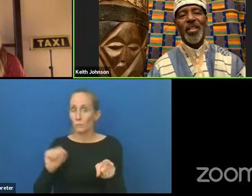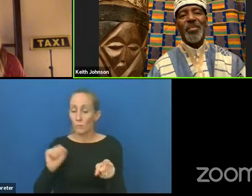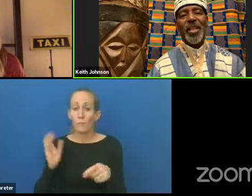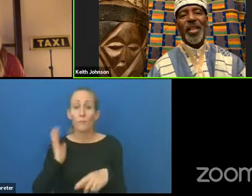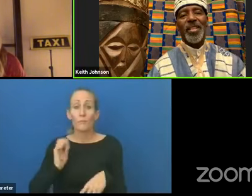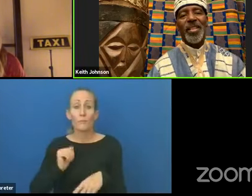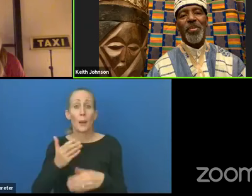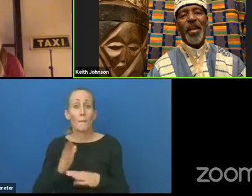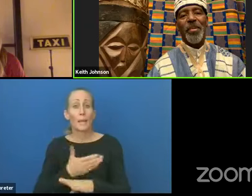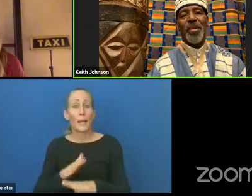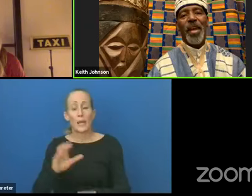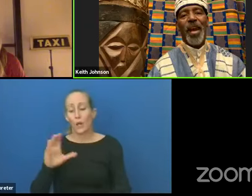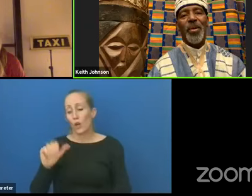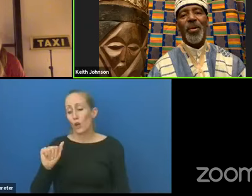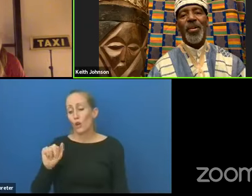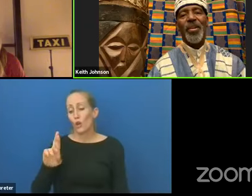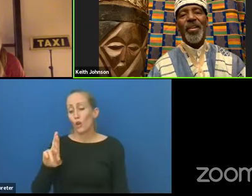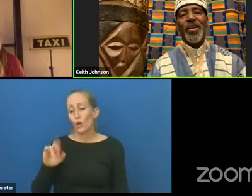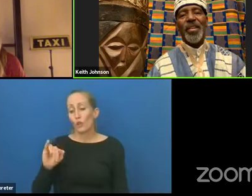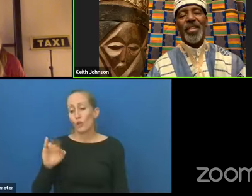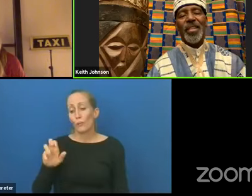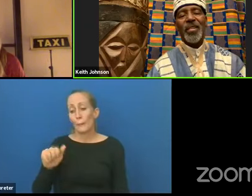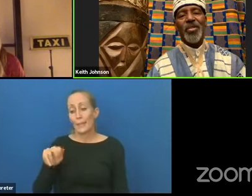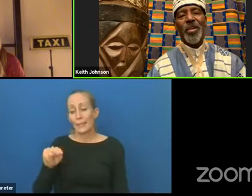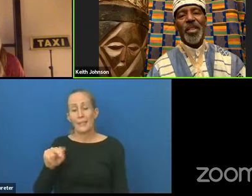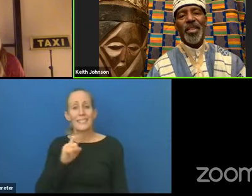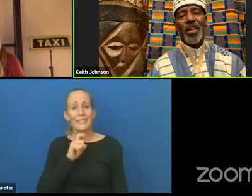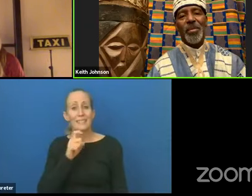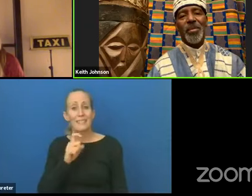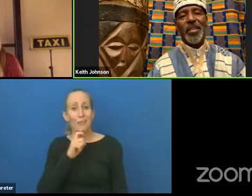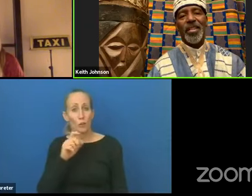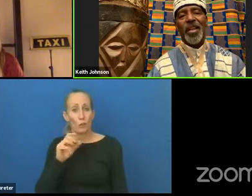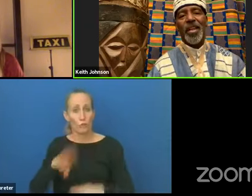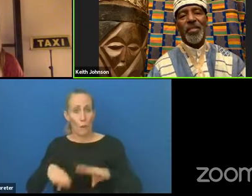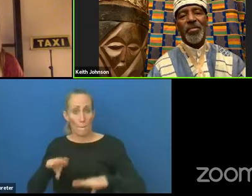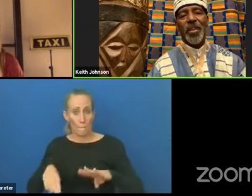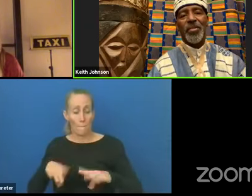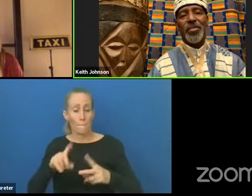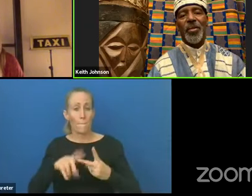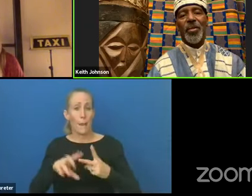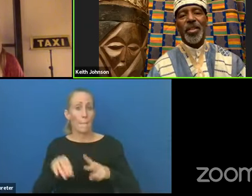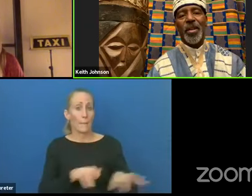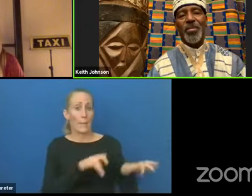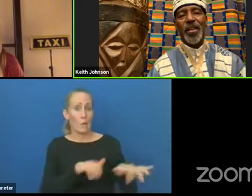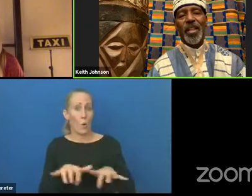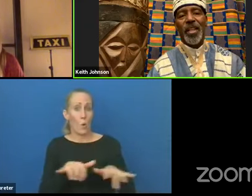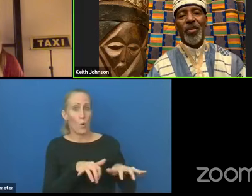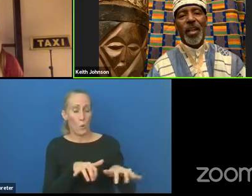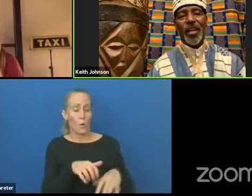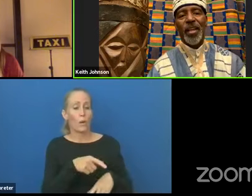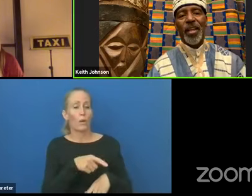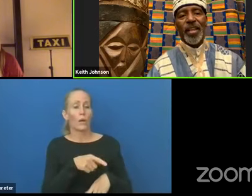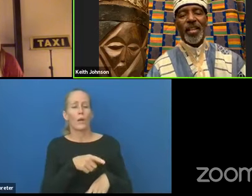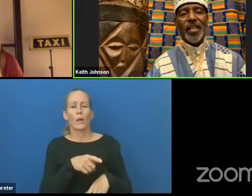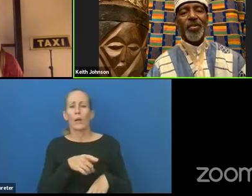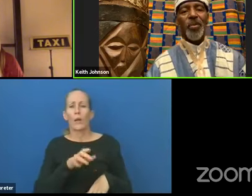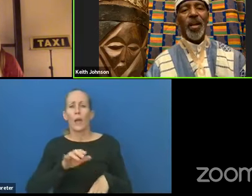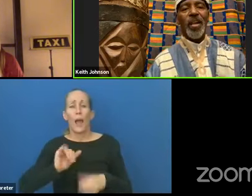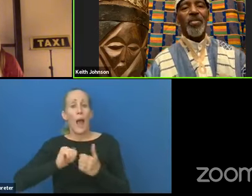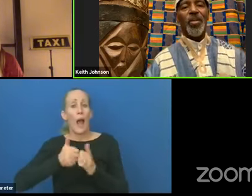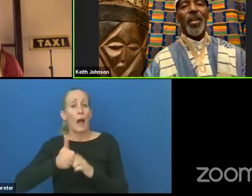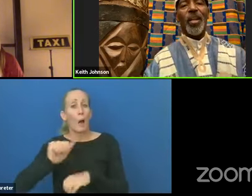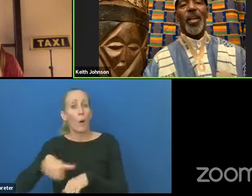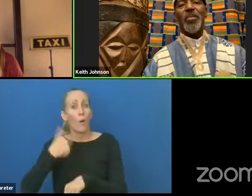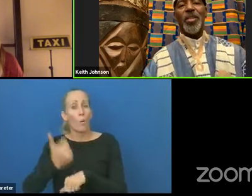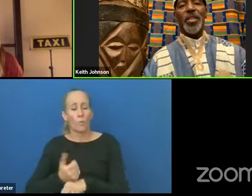drums because I play the piano. The steel drum is set up in a cycle of fifths, so it's a completely different